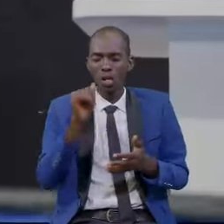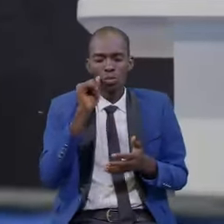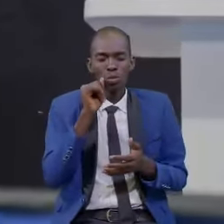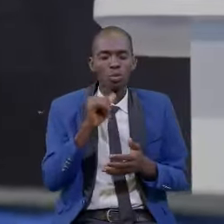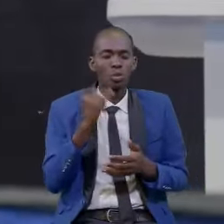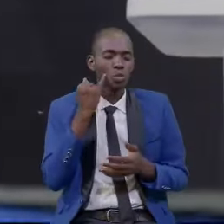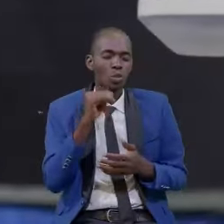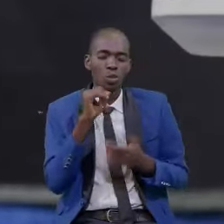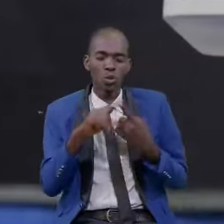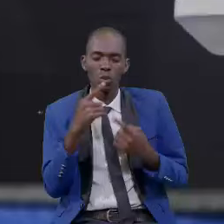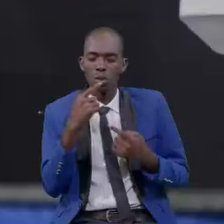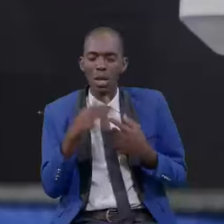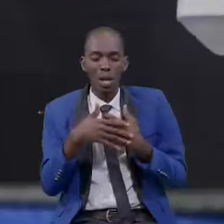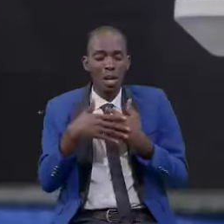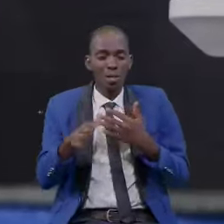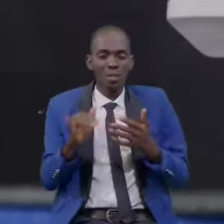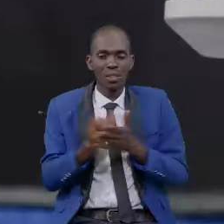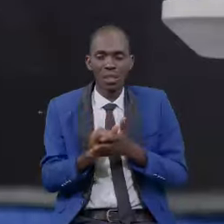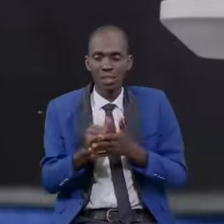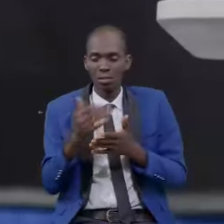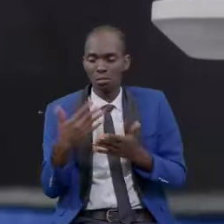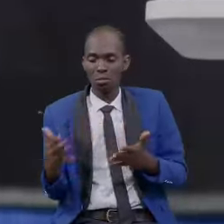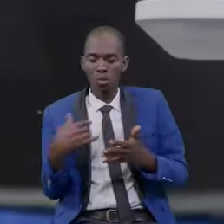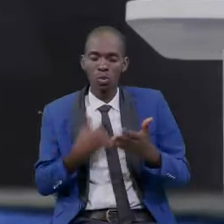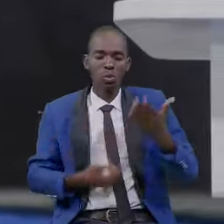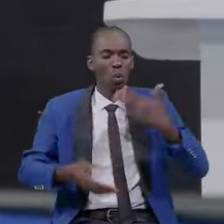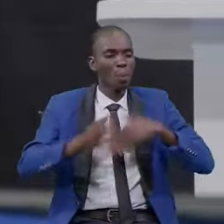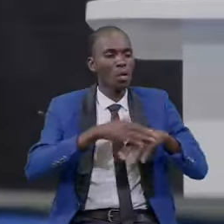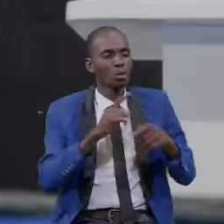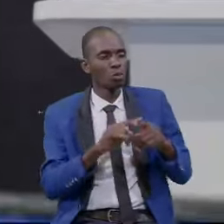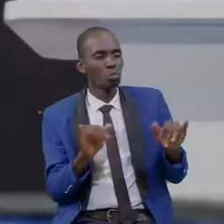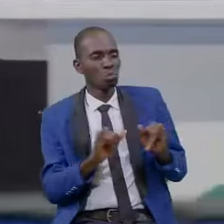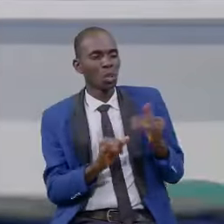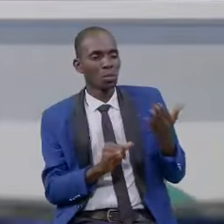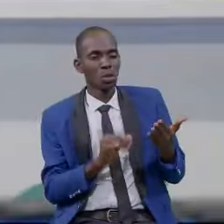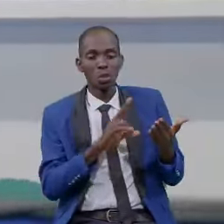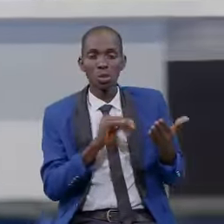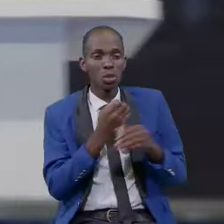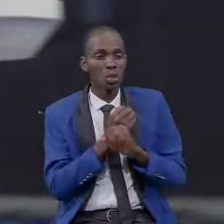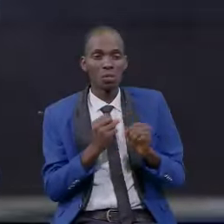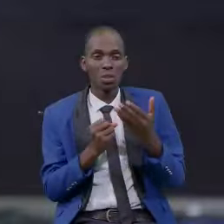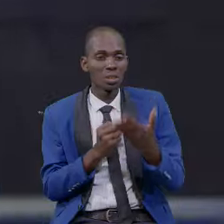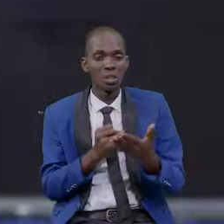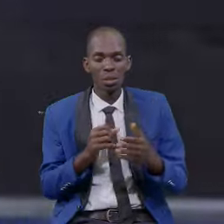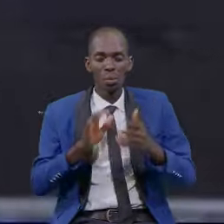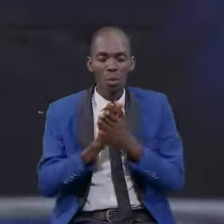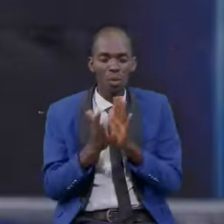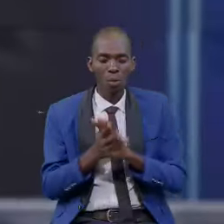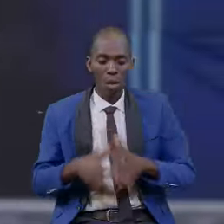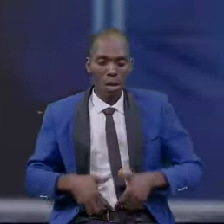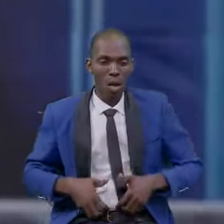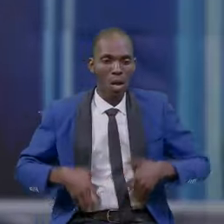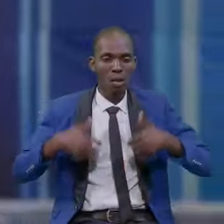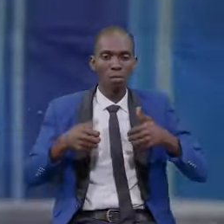go back to that same thing. There's no salvation there. Getting angry, I'm fighting. Lord,